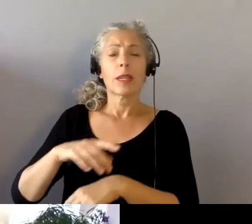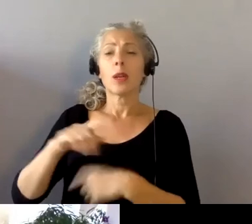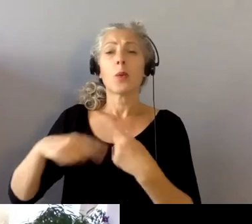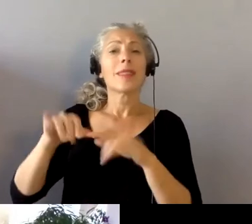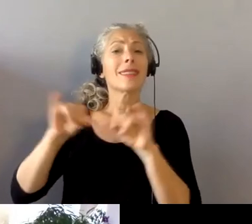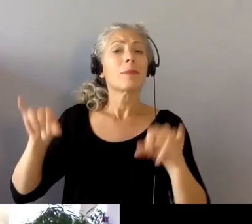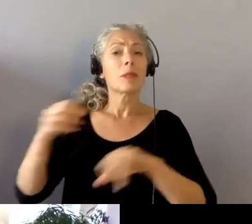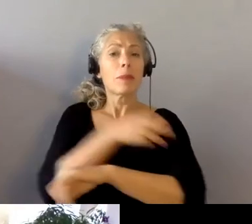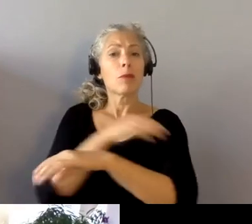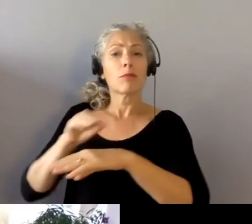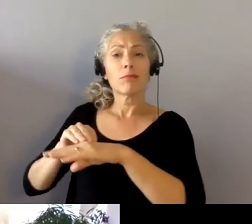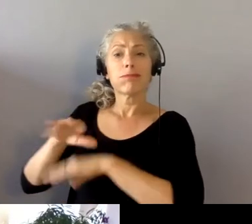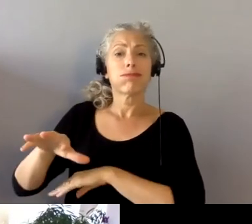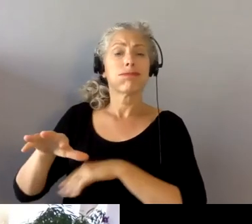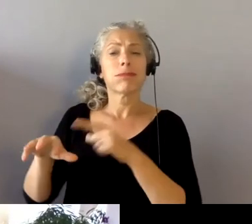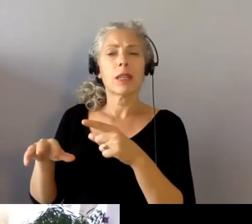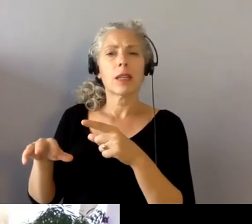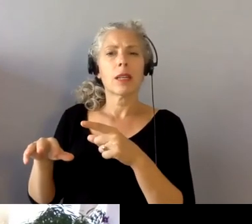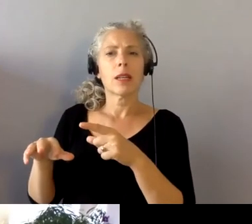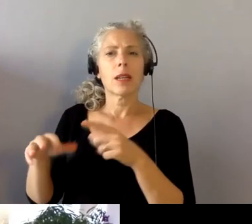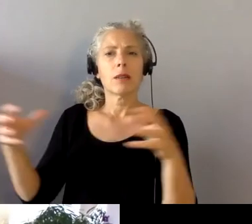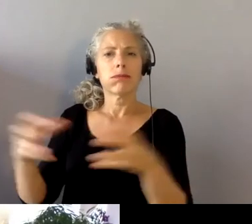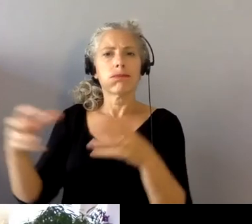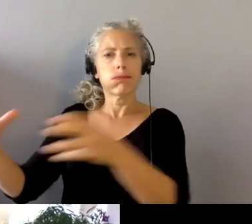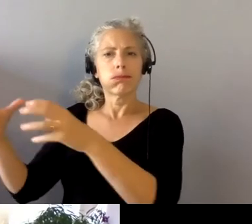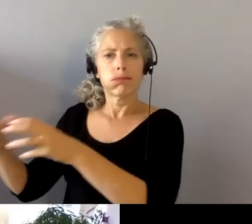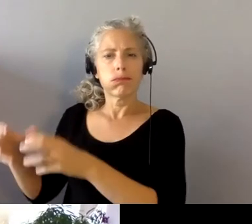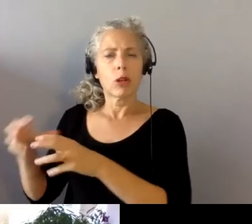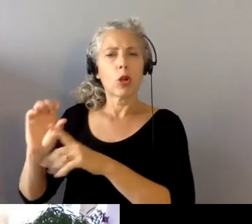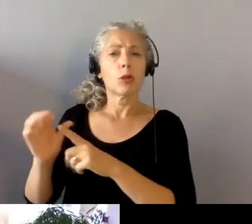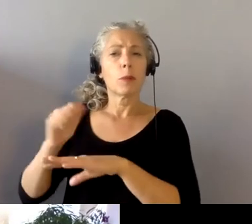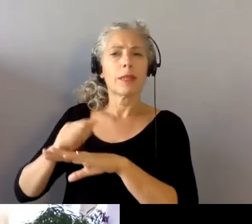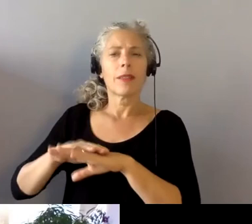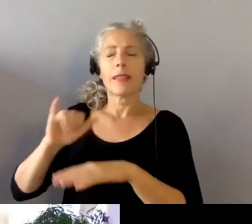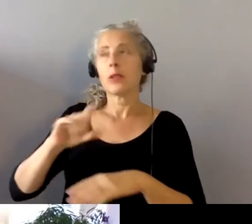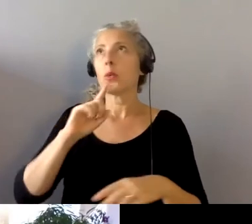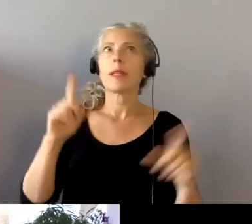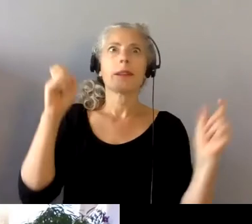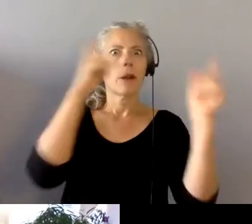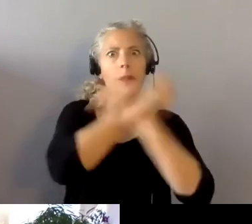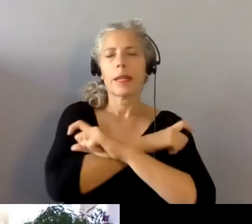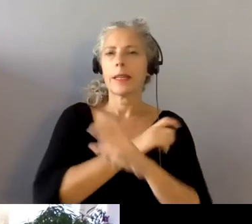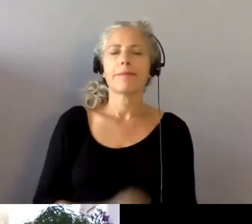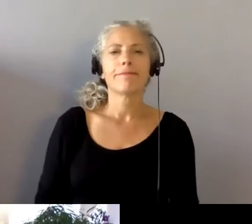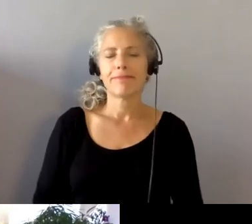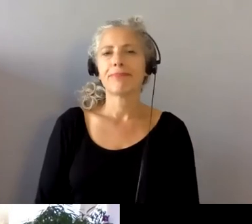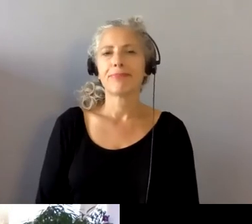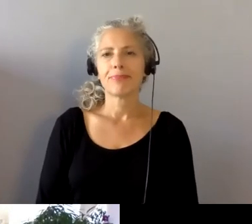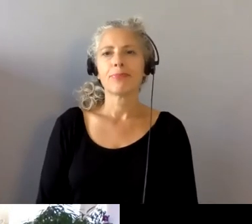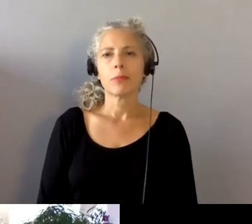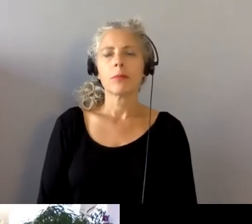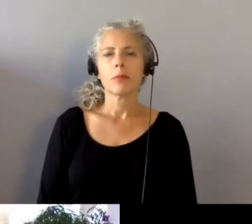power affect, try to build up and balkanize culture based on those kinds of things. So it's a really, really complicated space, I guess, is what I'm trying to say.